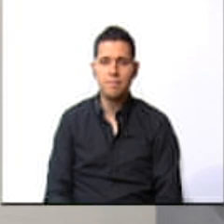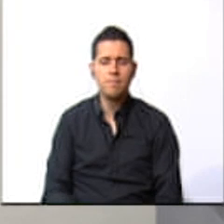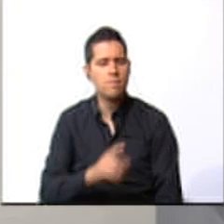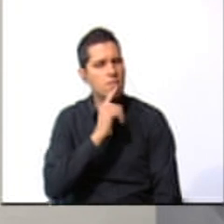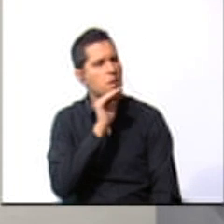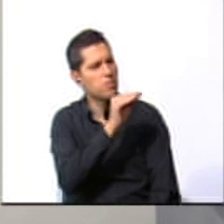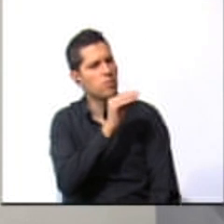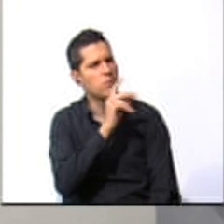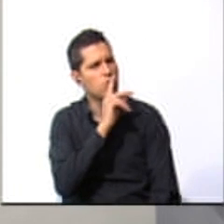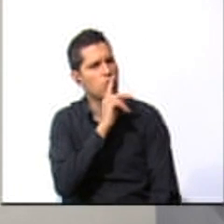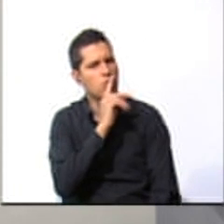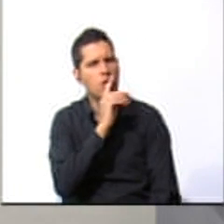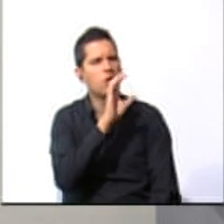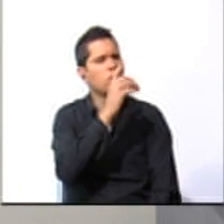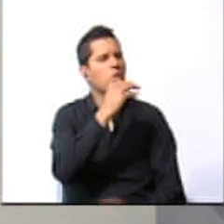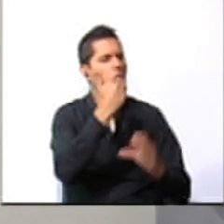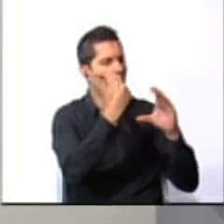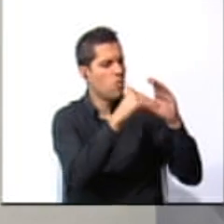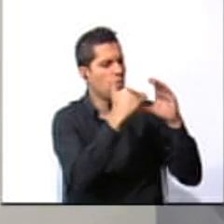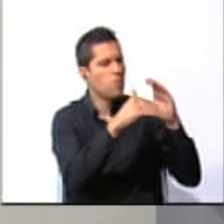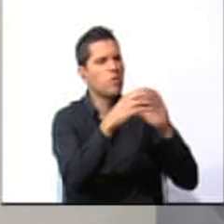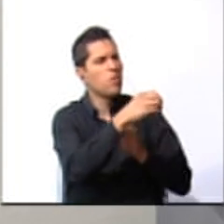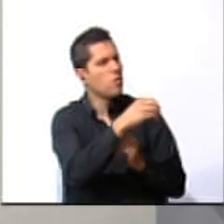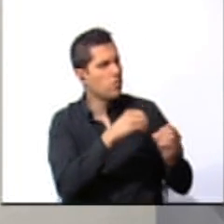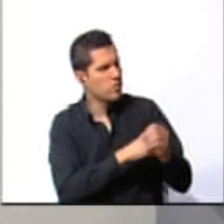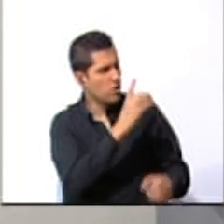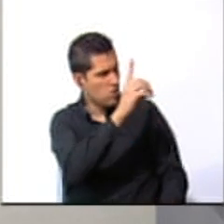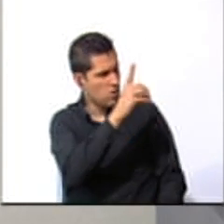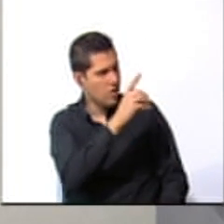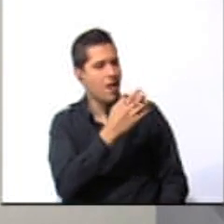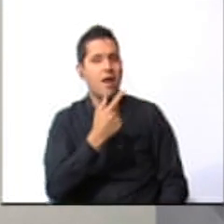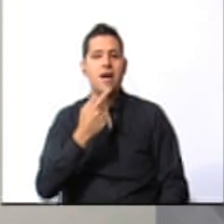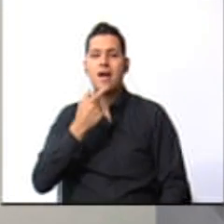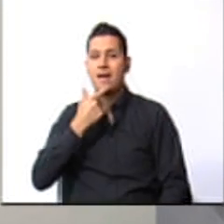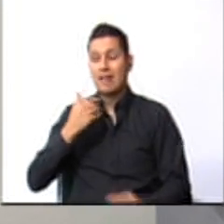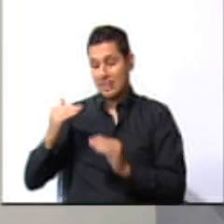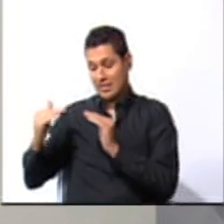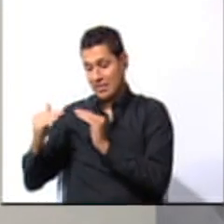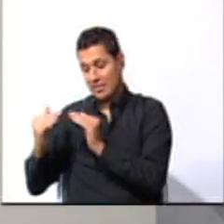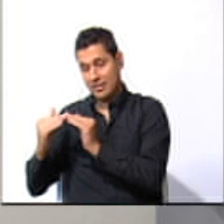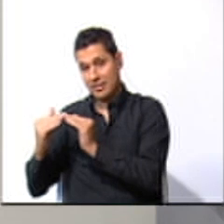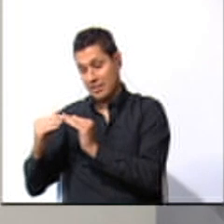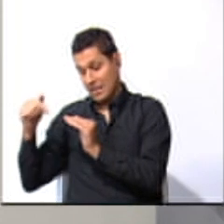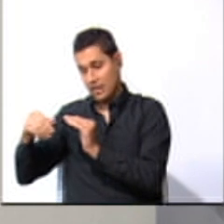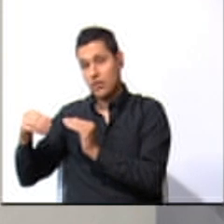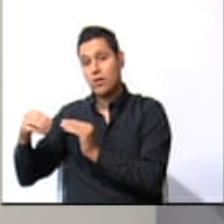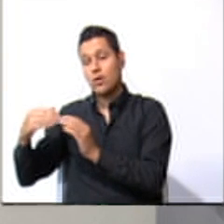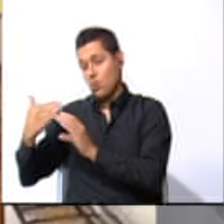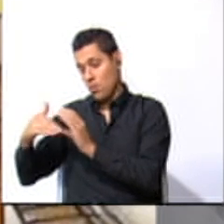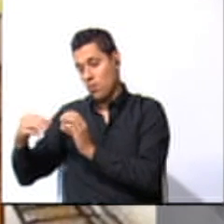Where is the post office? It's in front of the train station.